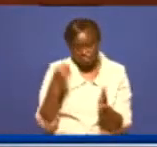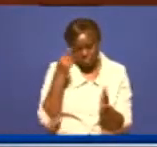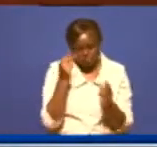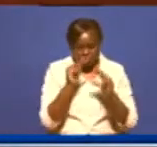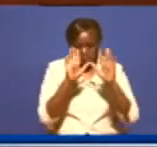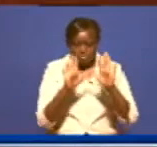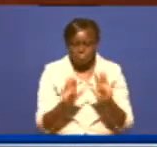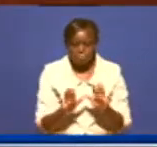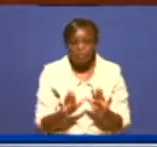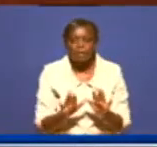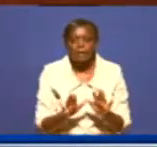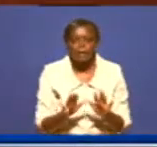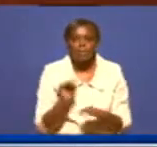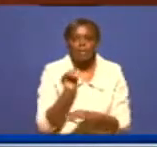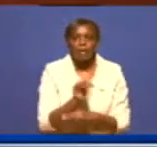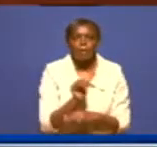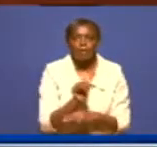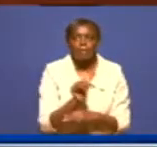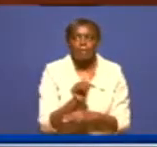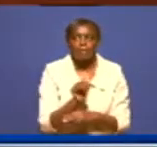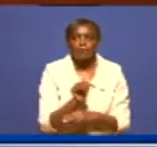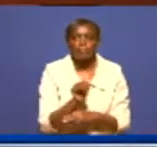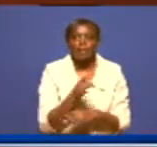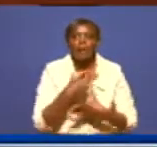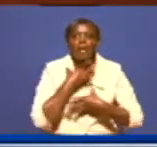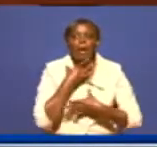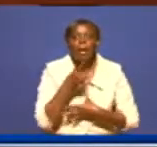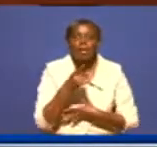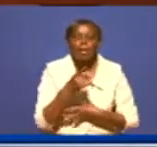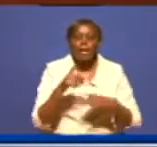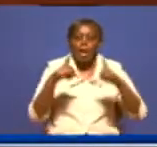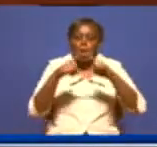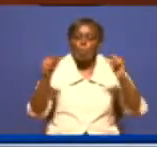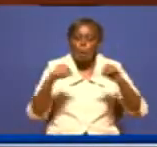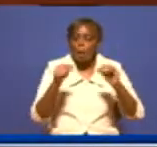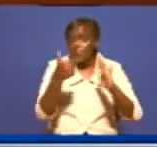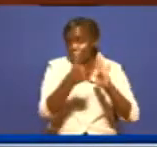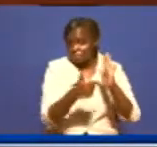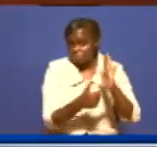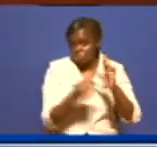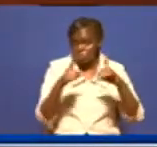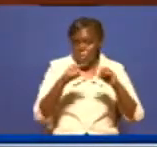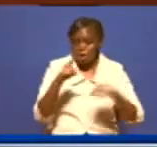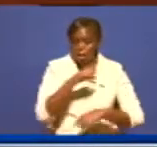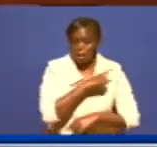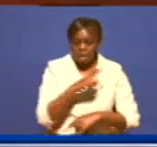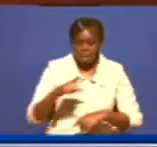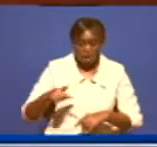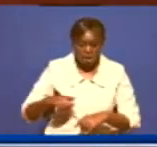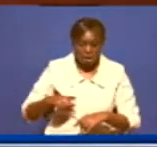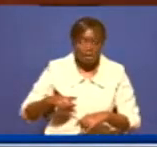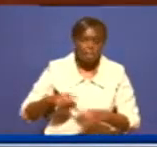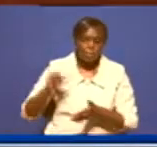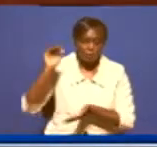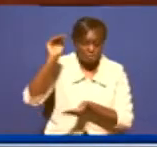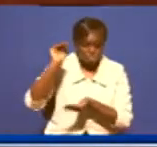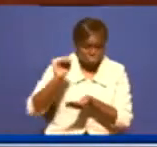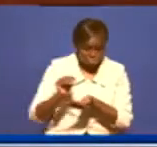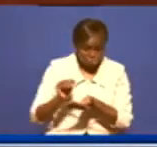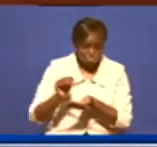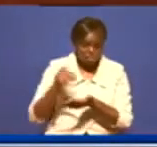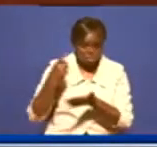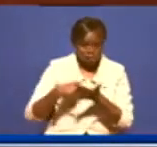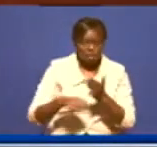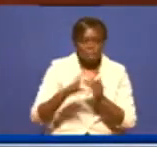important that, and I like the way the wording is, a landlord shall decrease the rent charge to, and that is clause